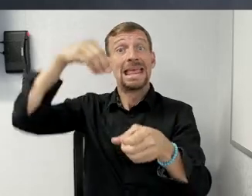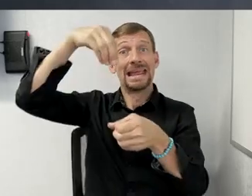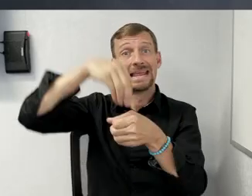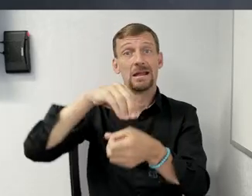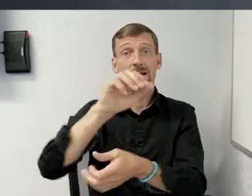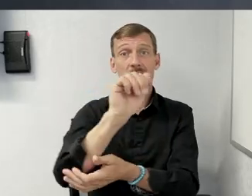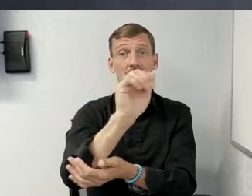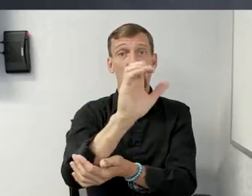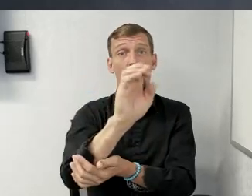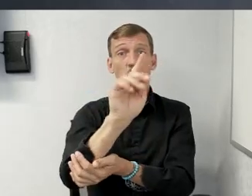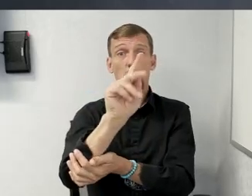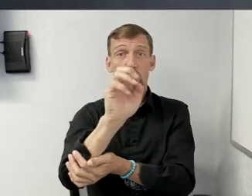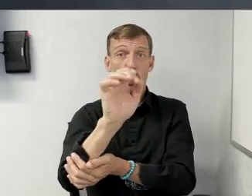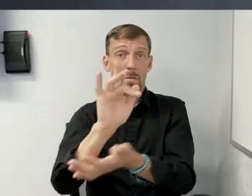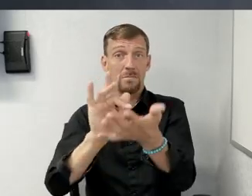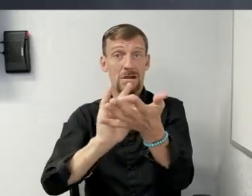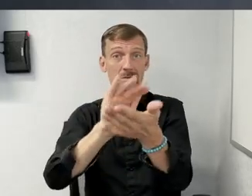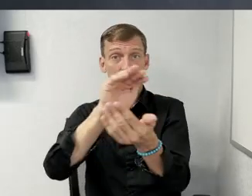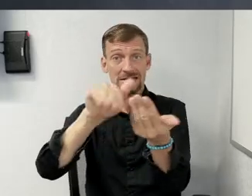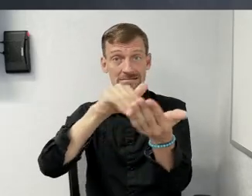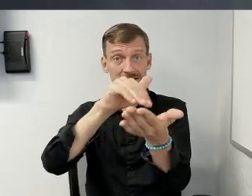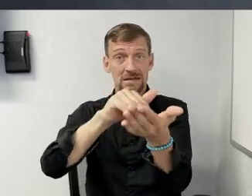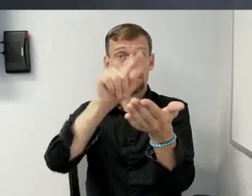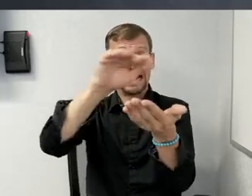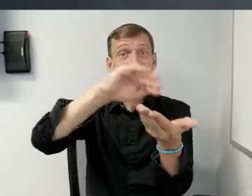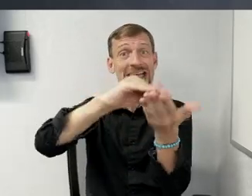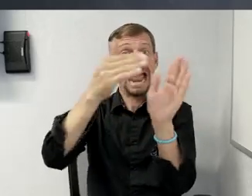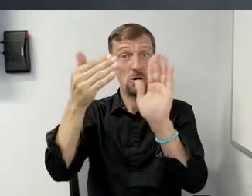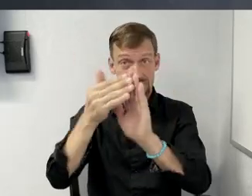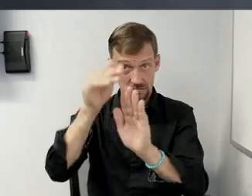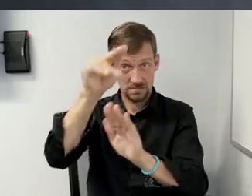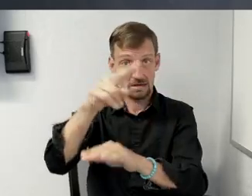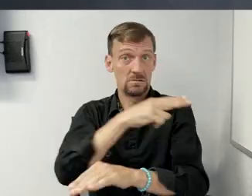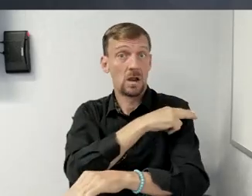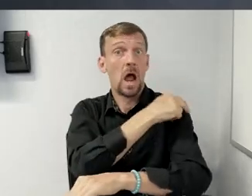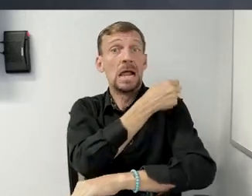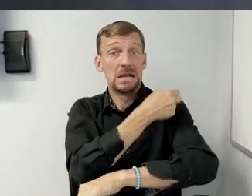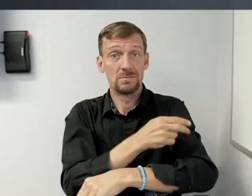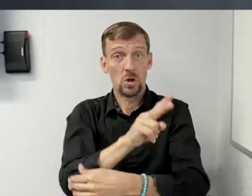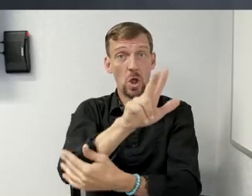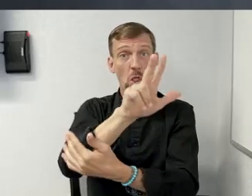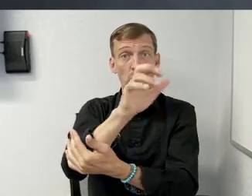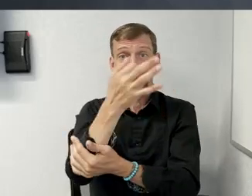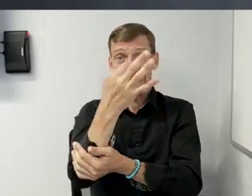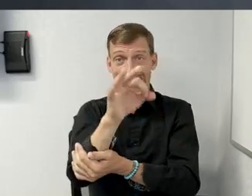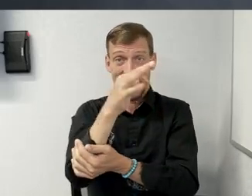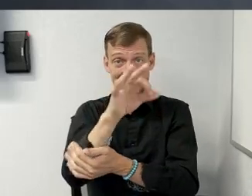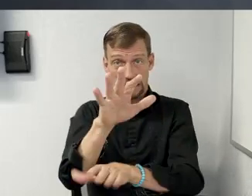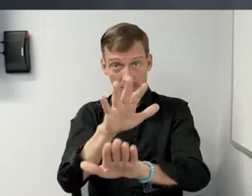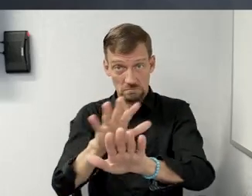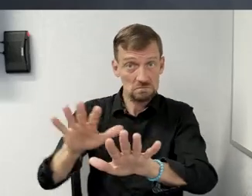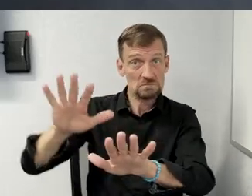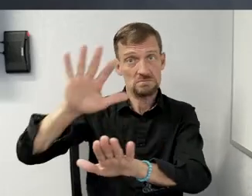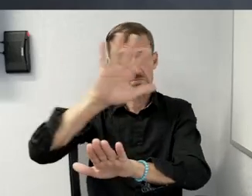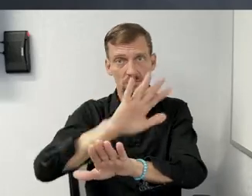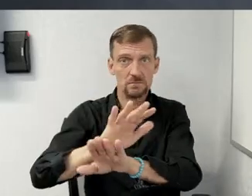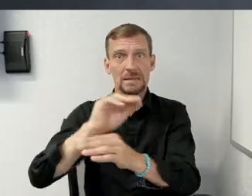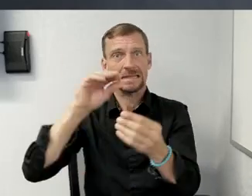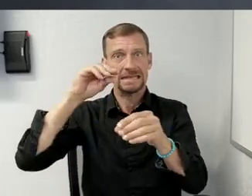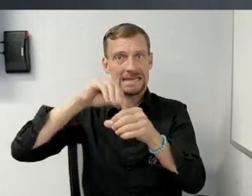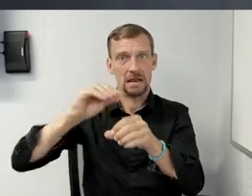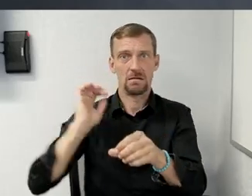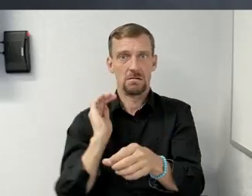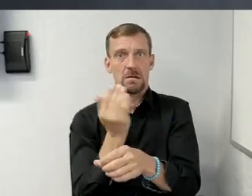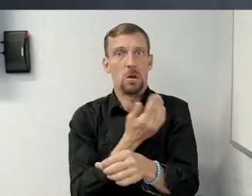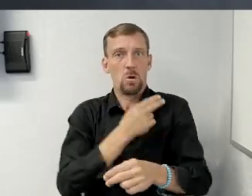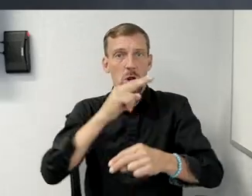the acute medical center, the downtown hospital. So 319 across our various units.